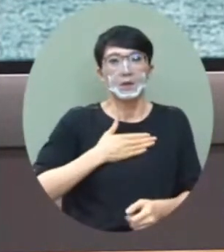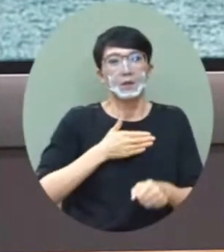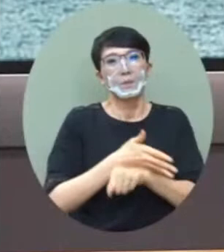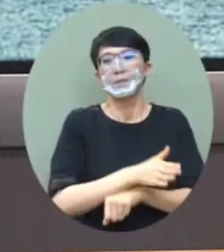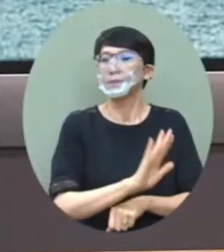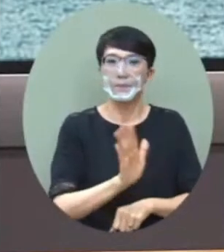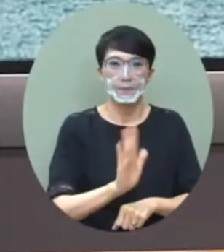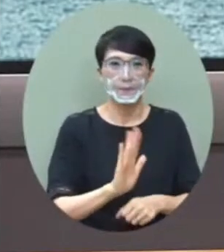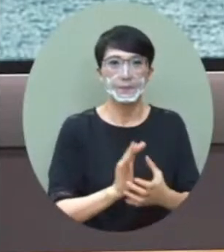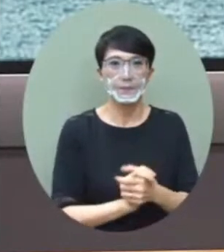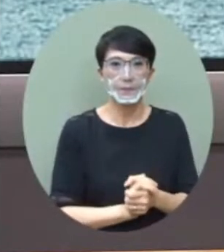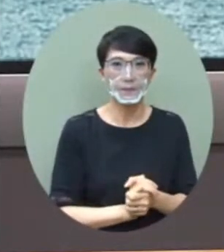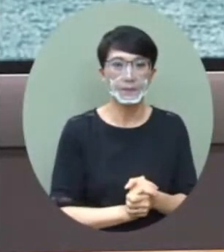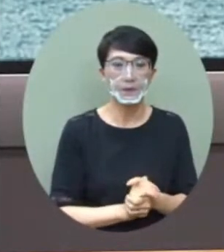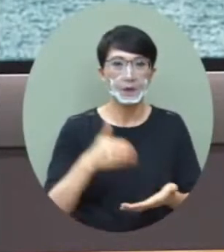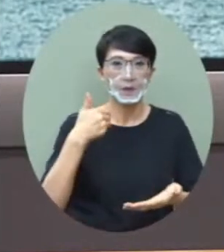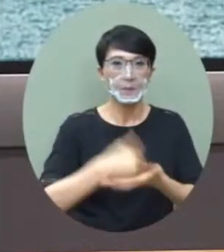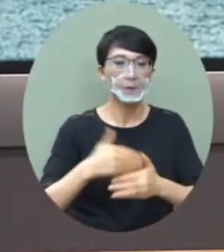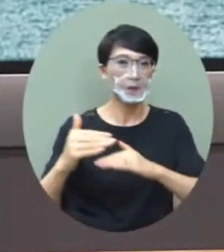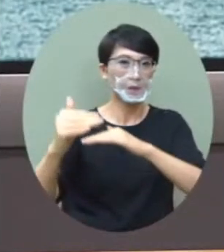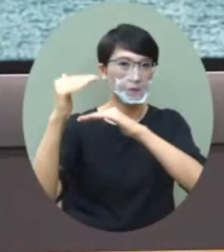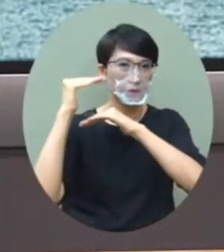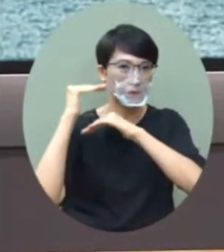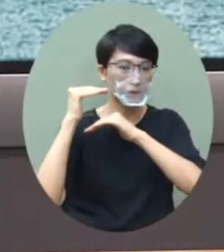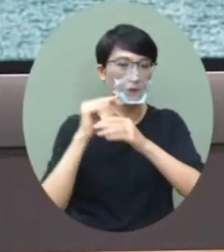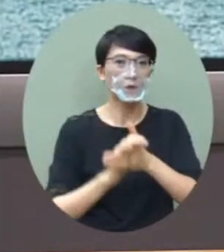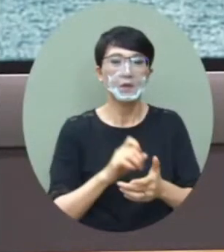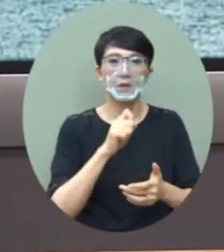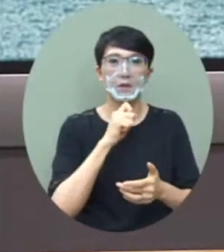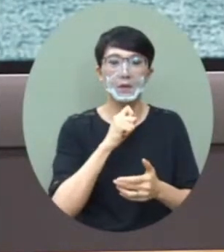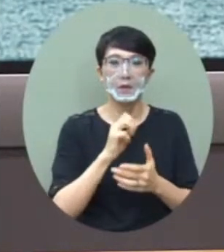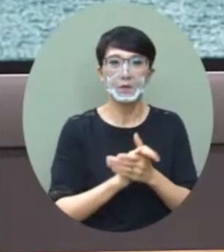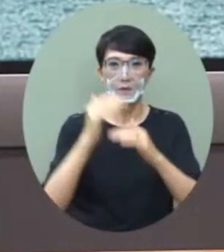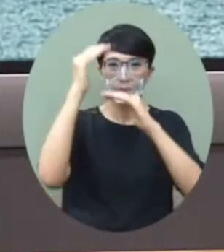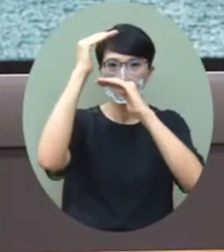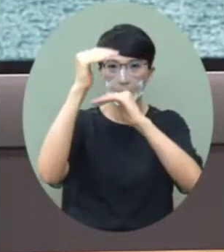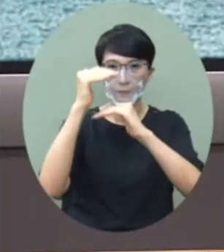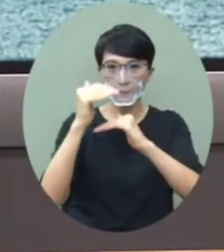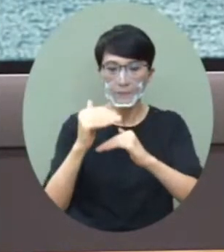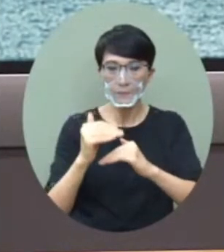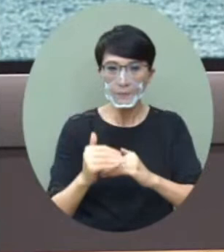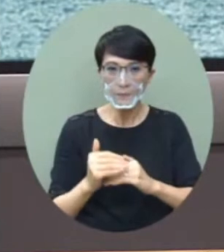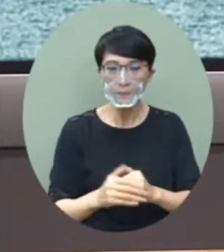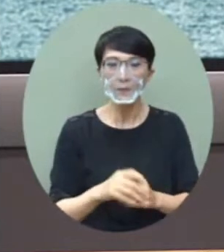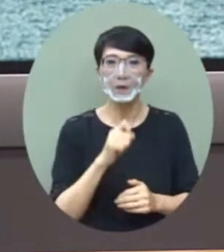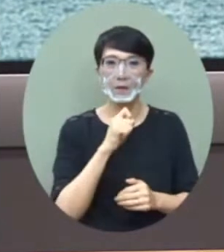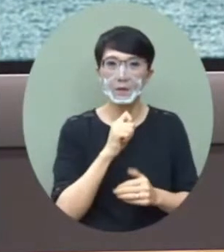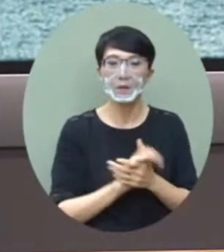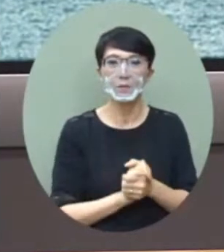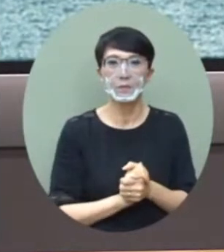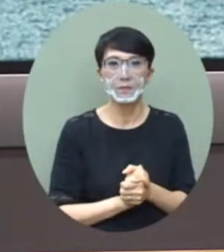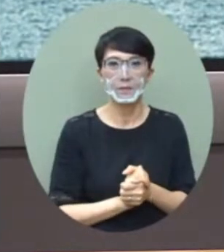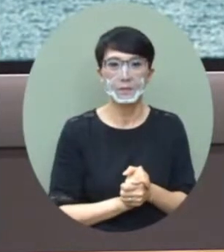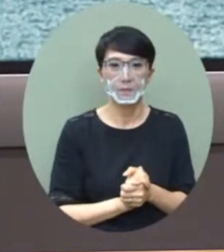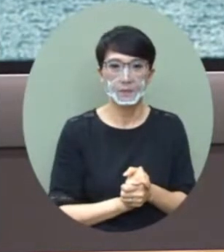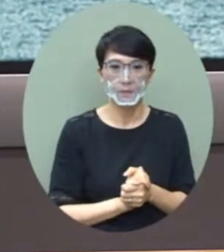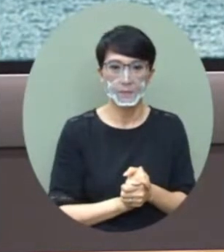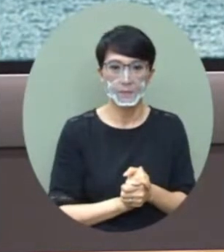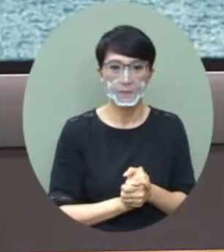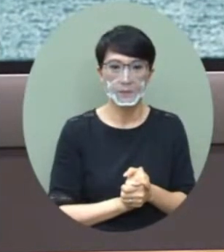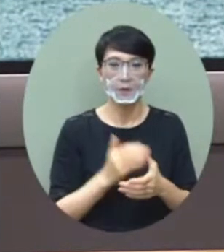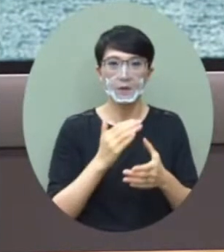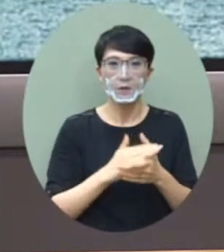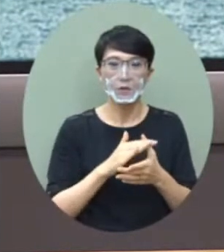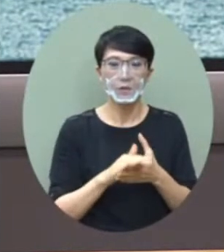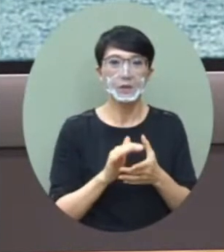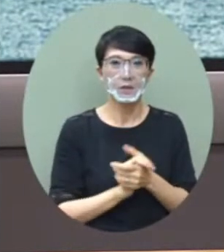note. So members of the public don't have to worry too much about the instruments. We have